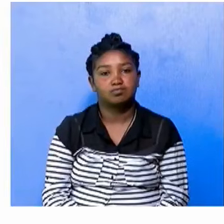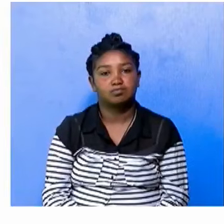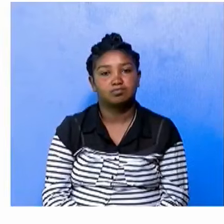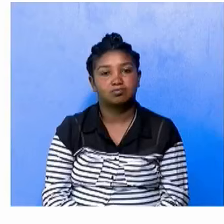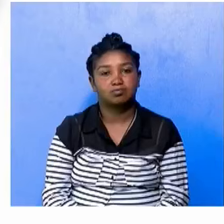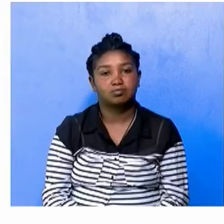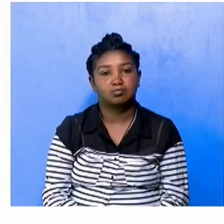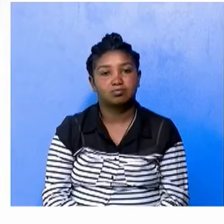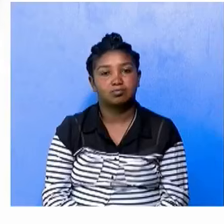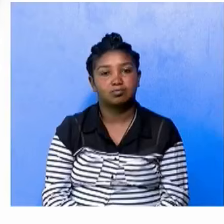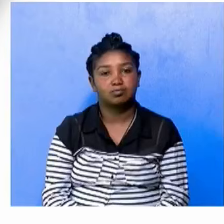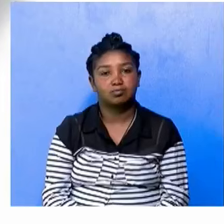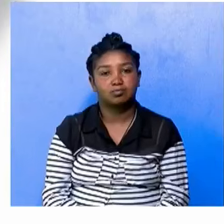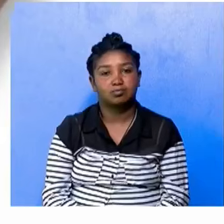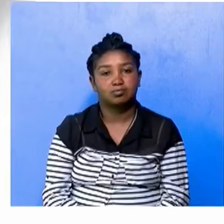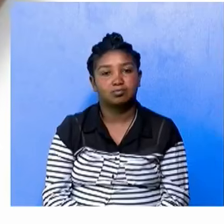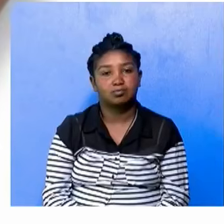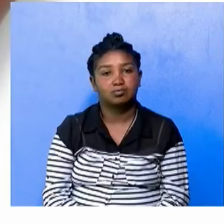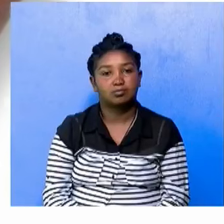proper